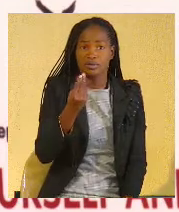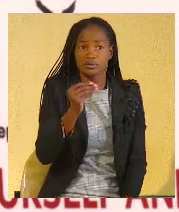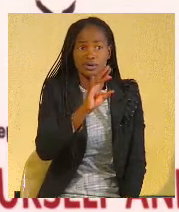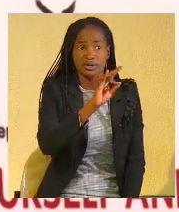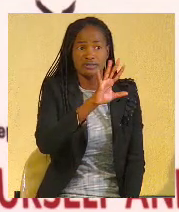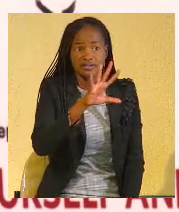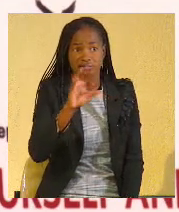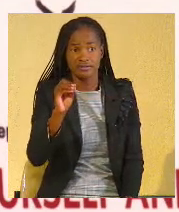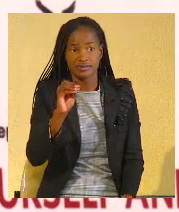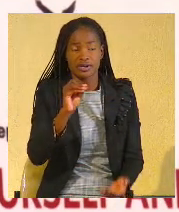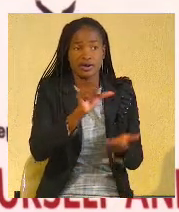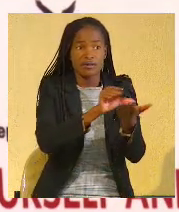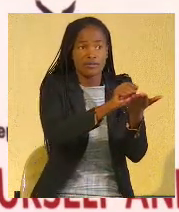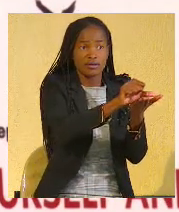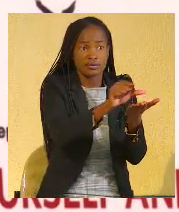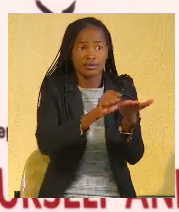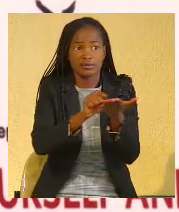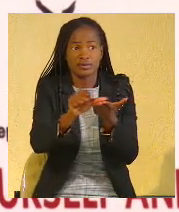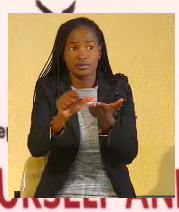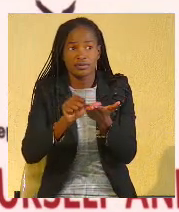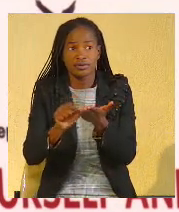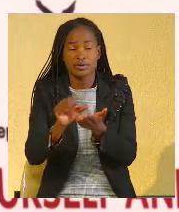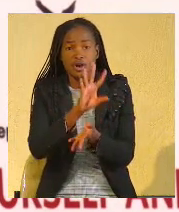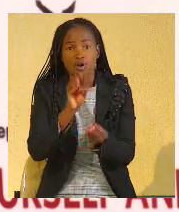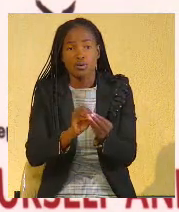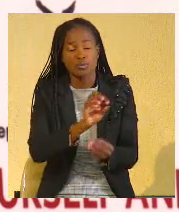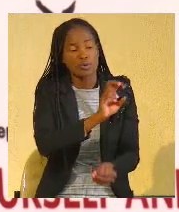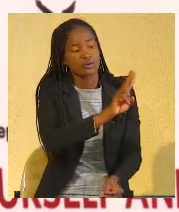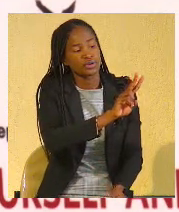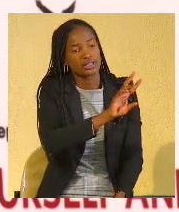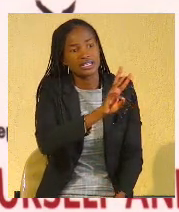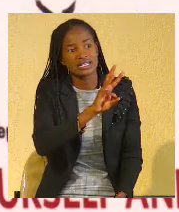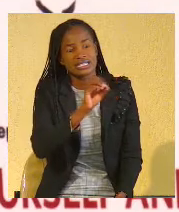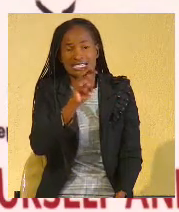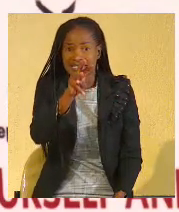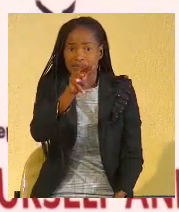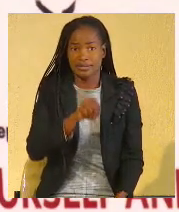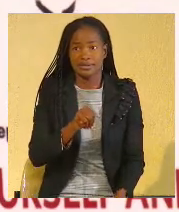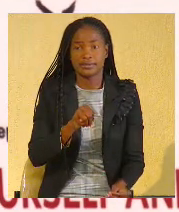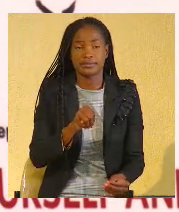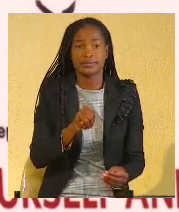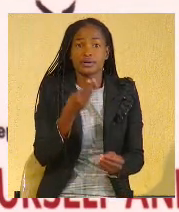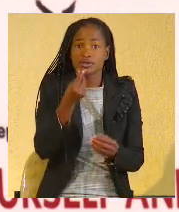were paid an amount of 260 million Namibia dollars,